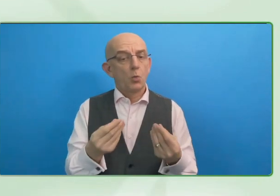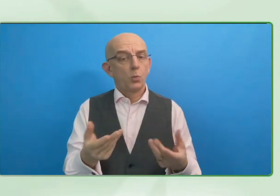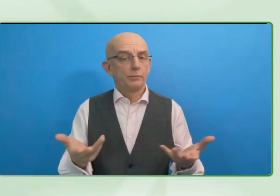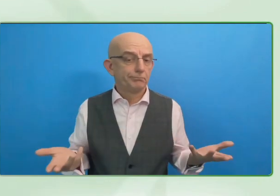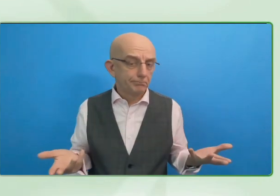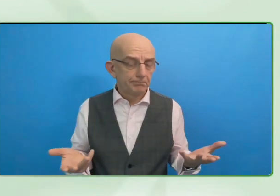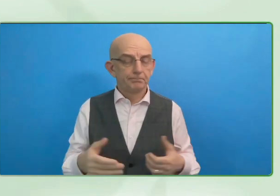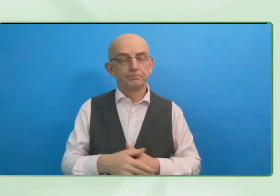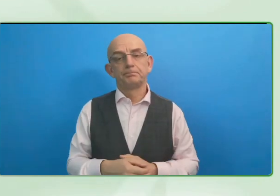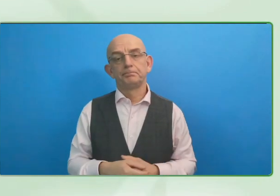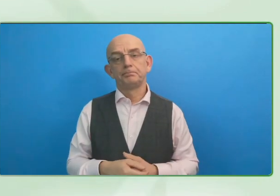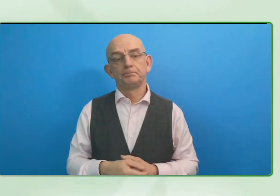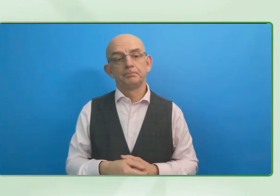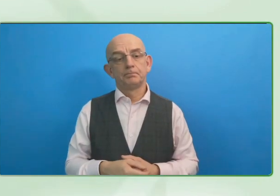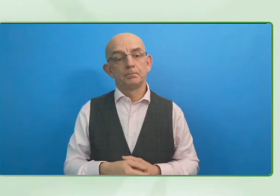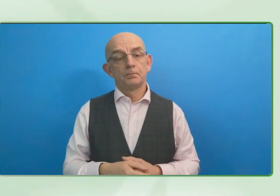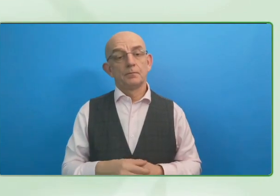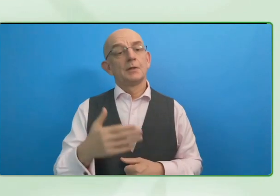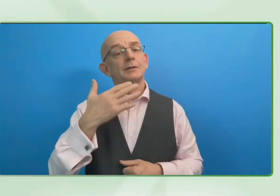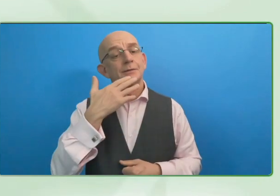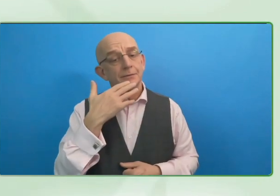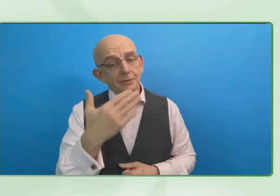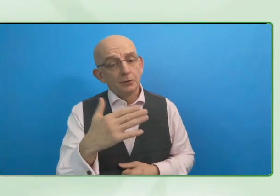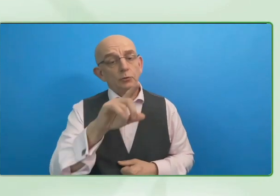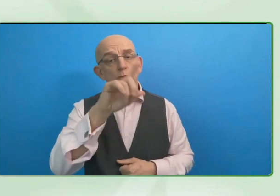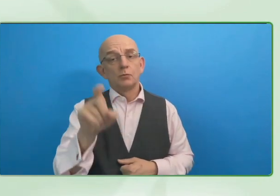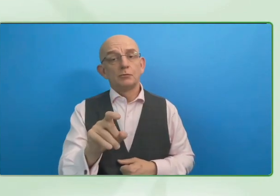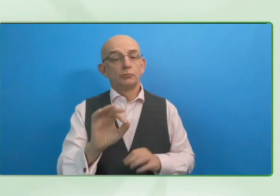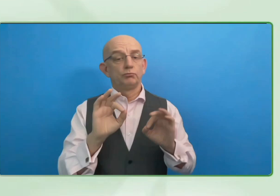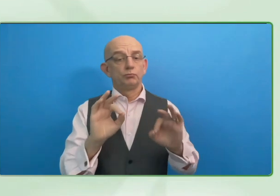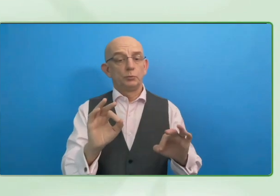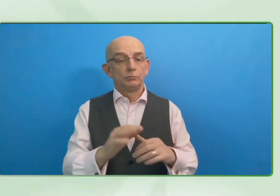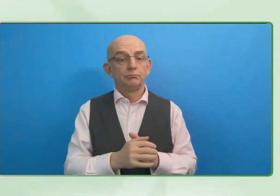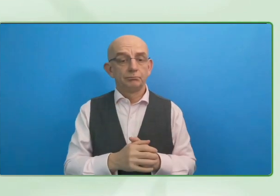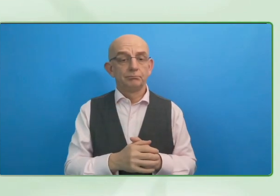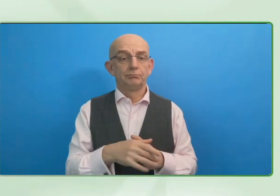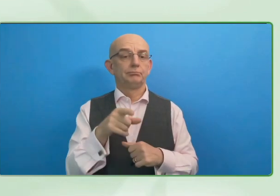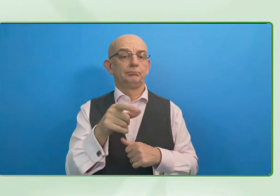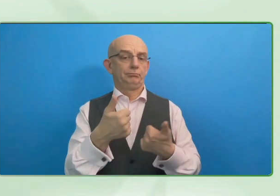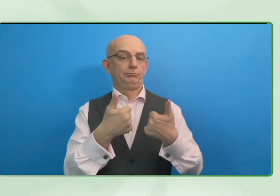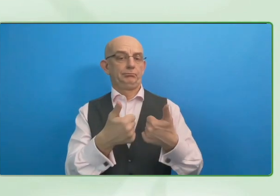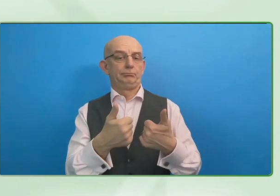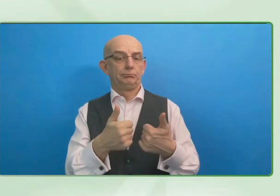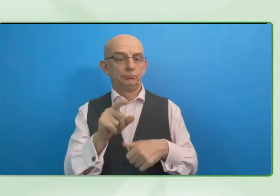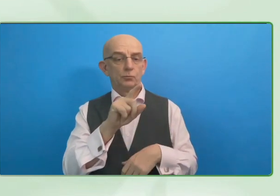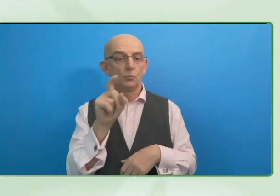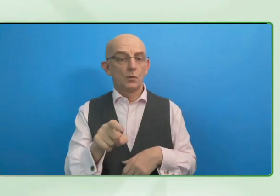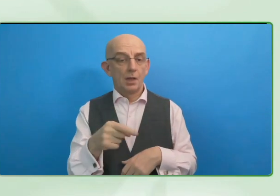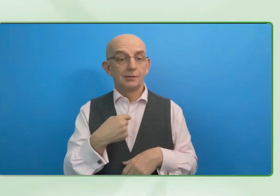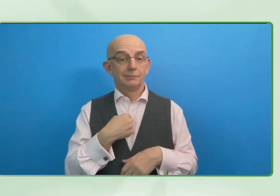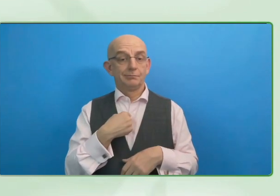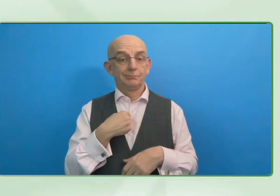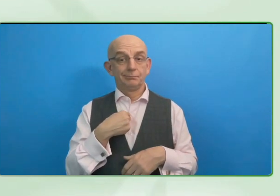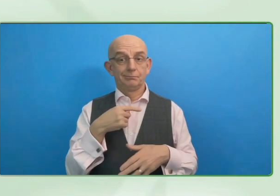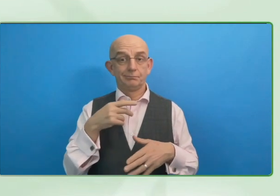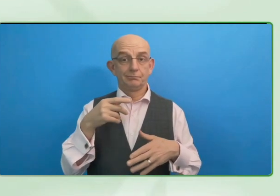Thank you for that question. That was amazing because I didn't learn sign language until I was 18 years